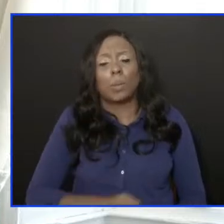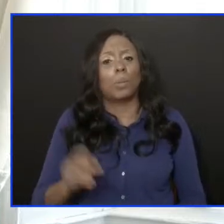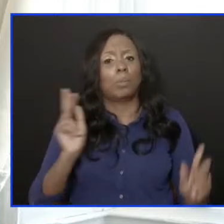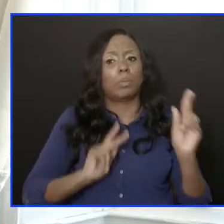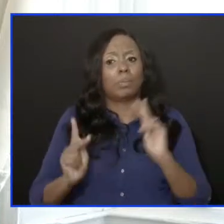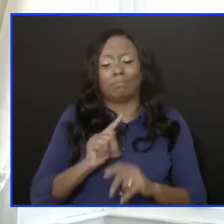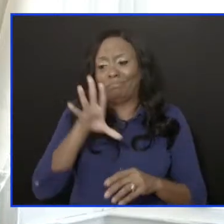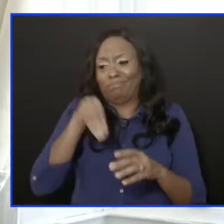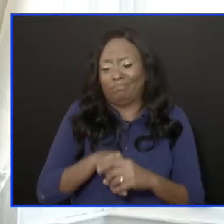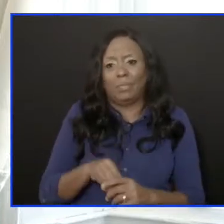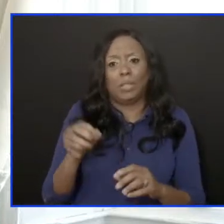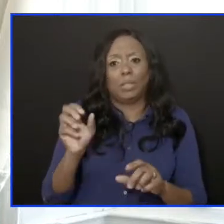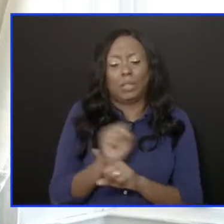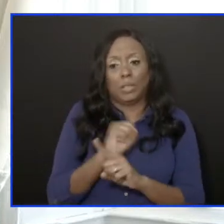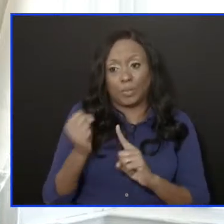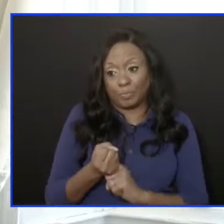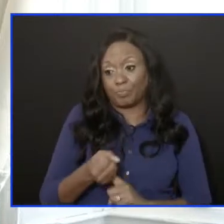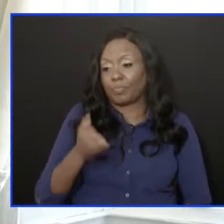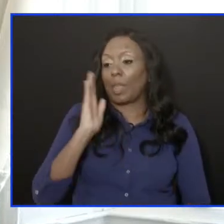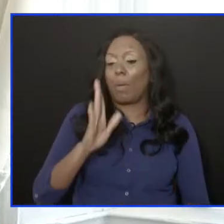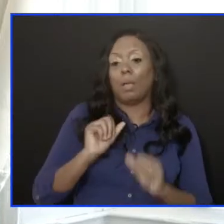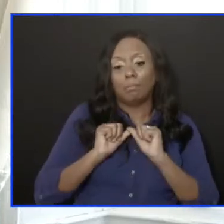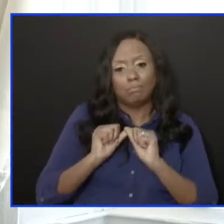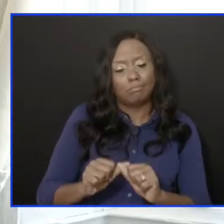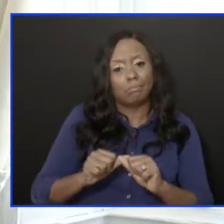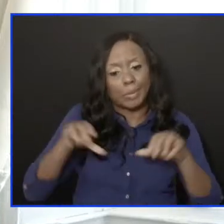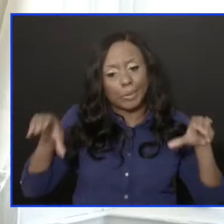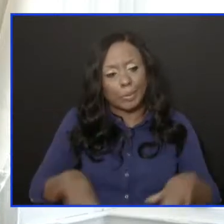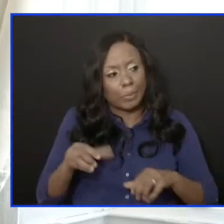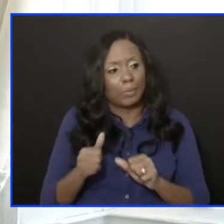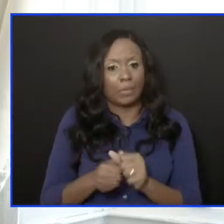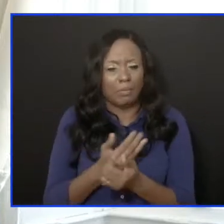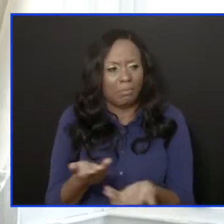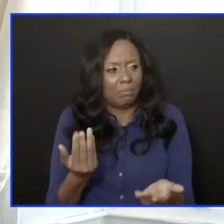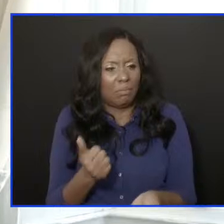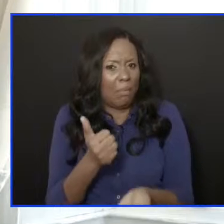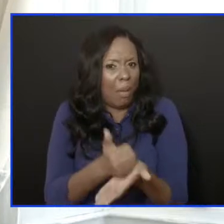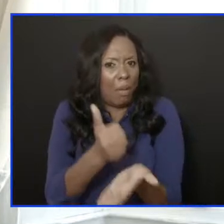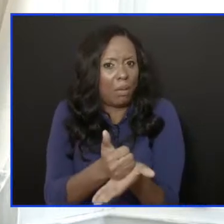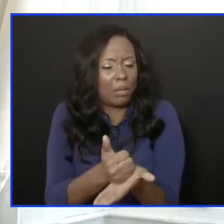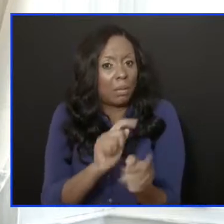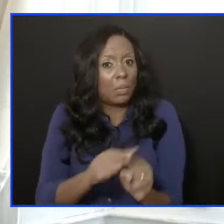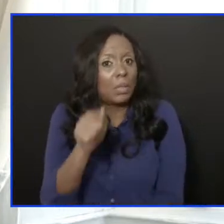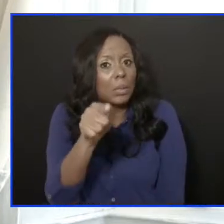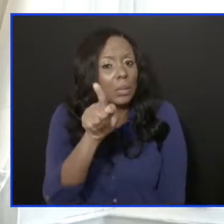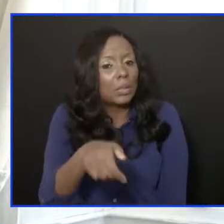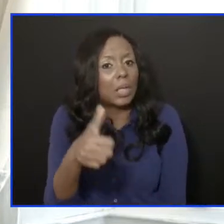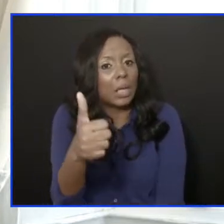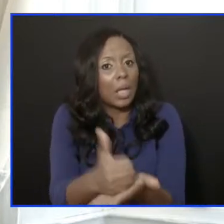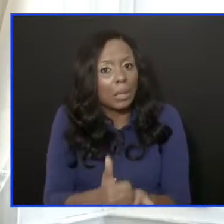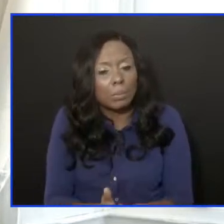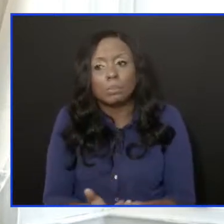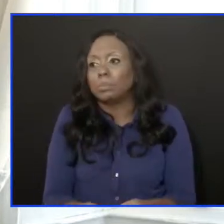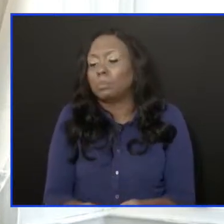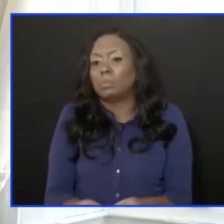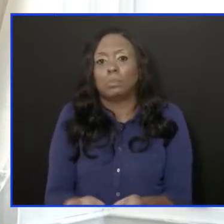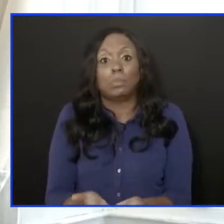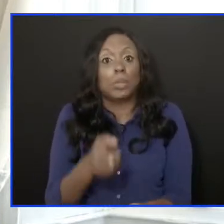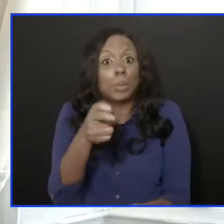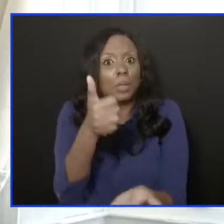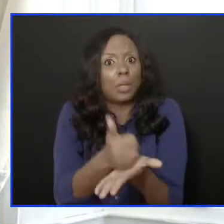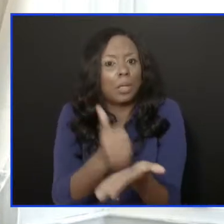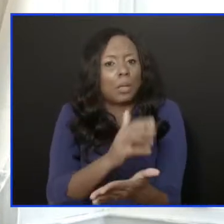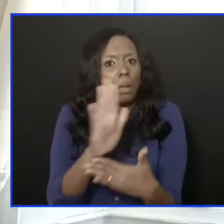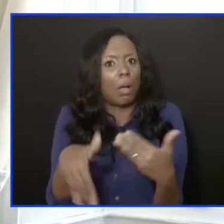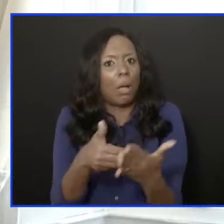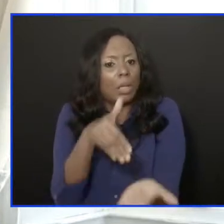situation. And we will continue to do all we possibly can to assist them. But you need to help me. You need to help all the doctors